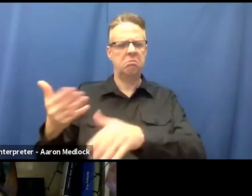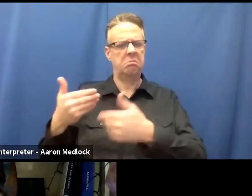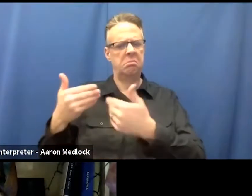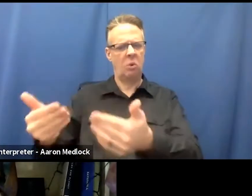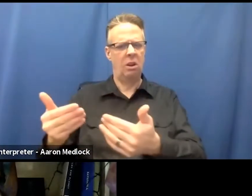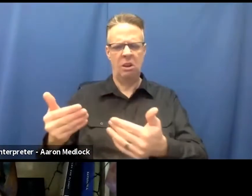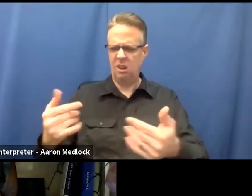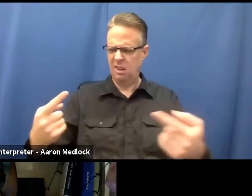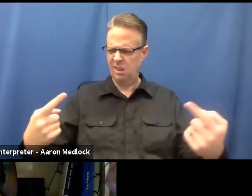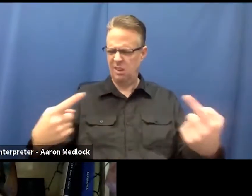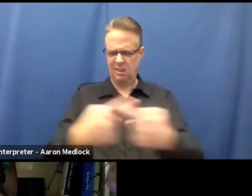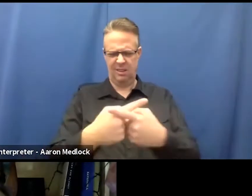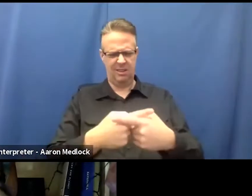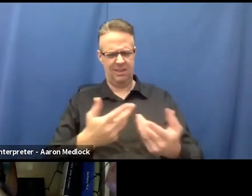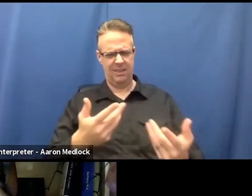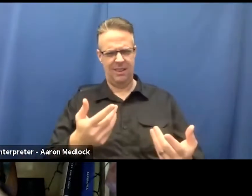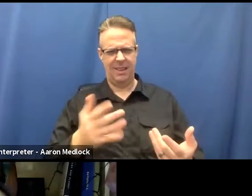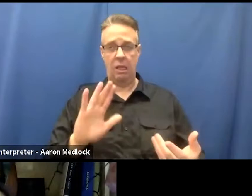does not seem to be